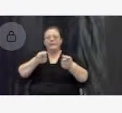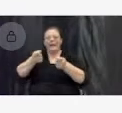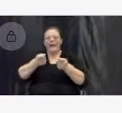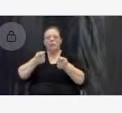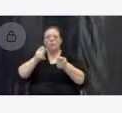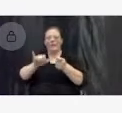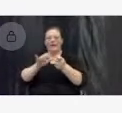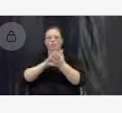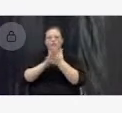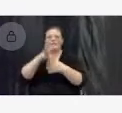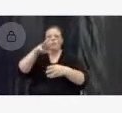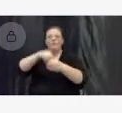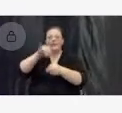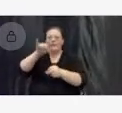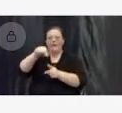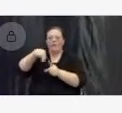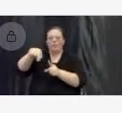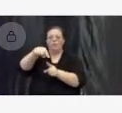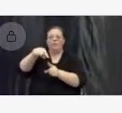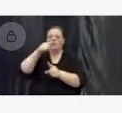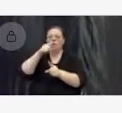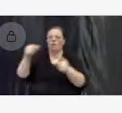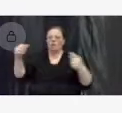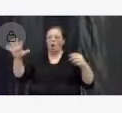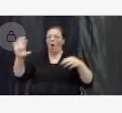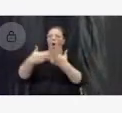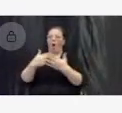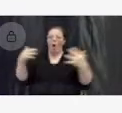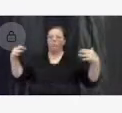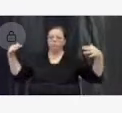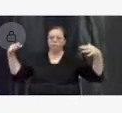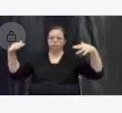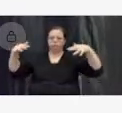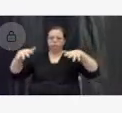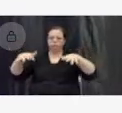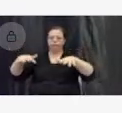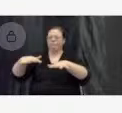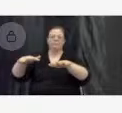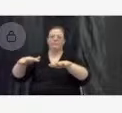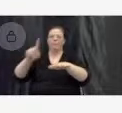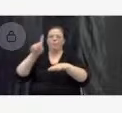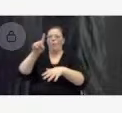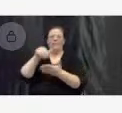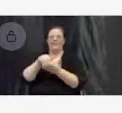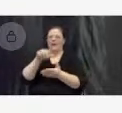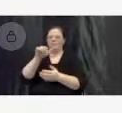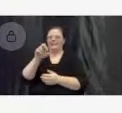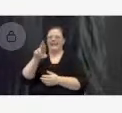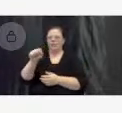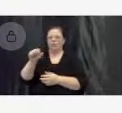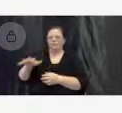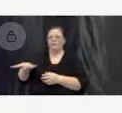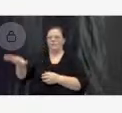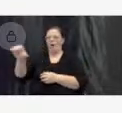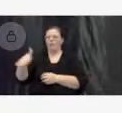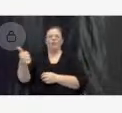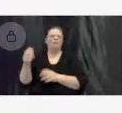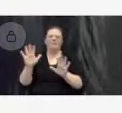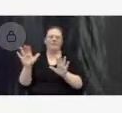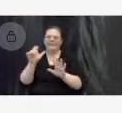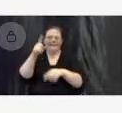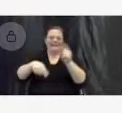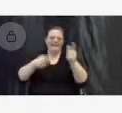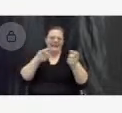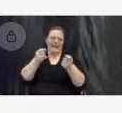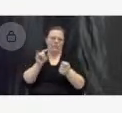loop. Not traffic that's coming in from 1,000 acres of adjoining subdivisions, or however many acres